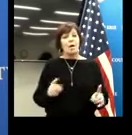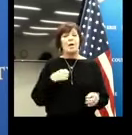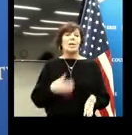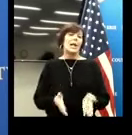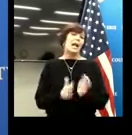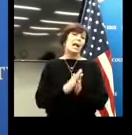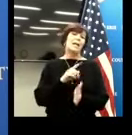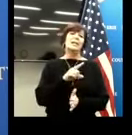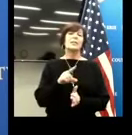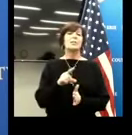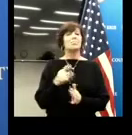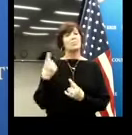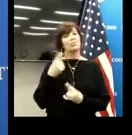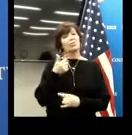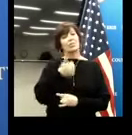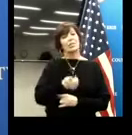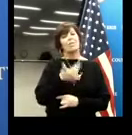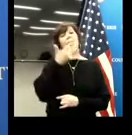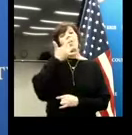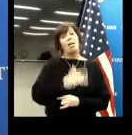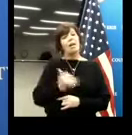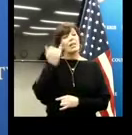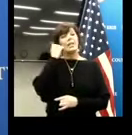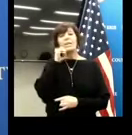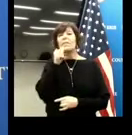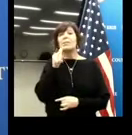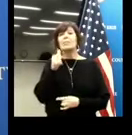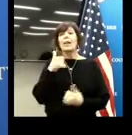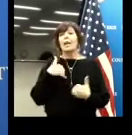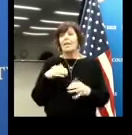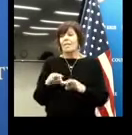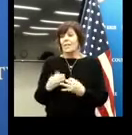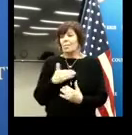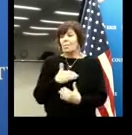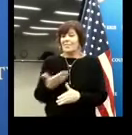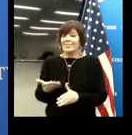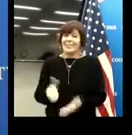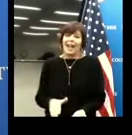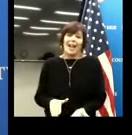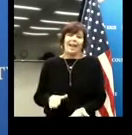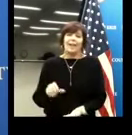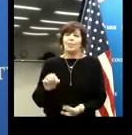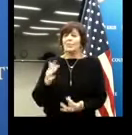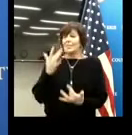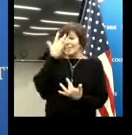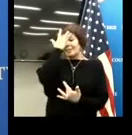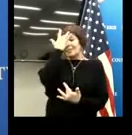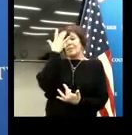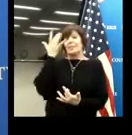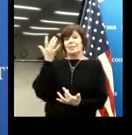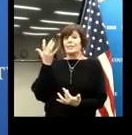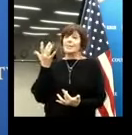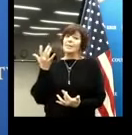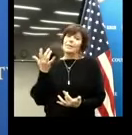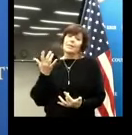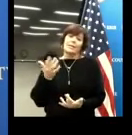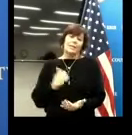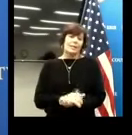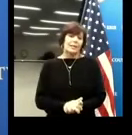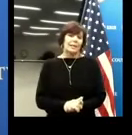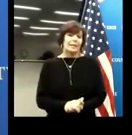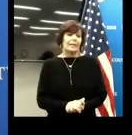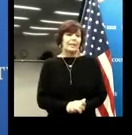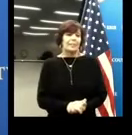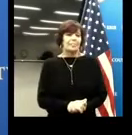count themselves lucky if they have not lost a loved one or have a family member or friend who's very sick in a hospital right